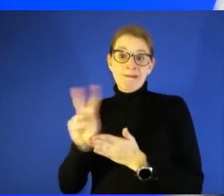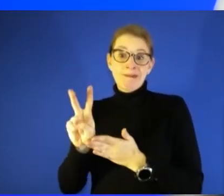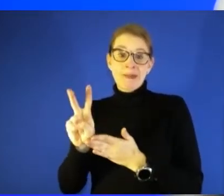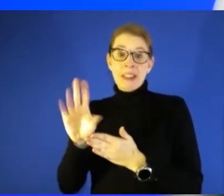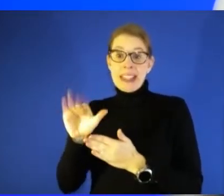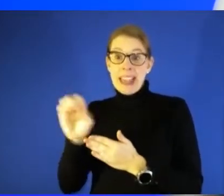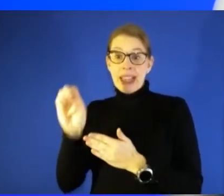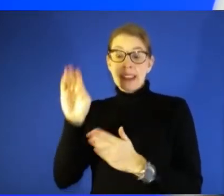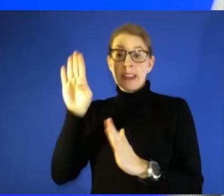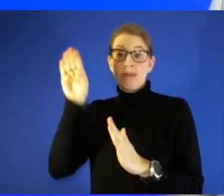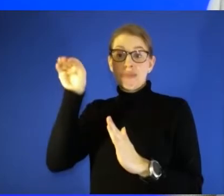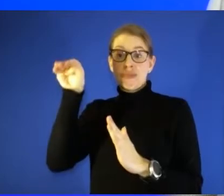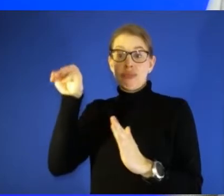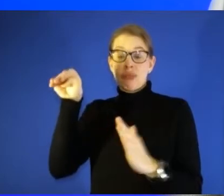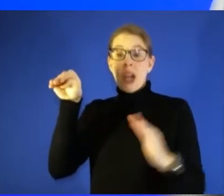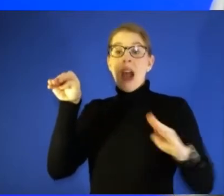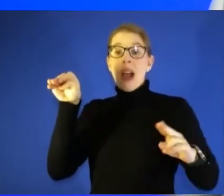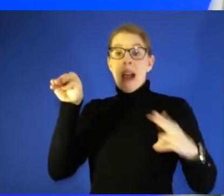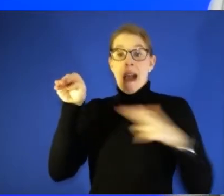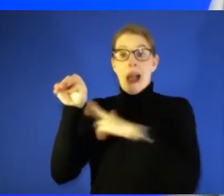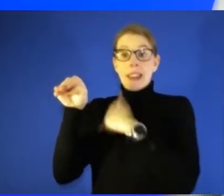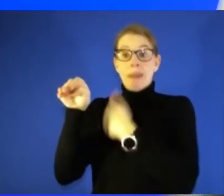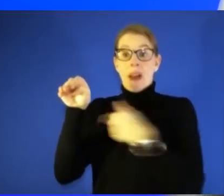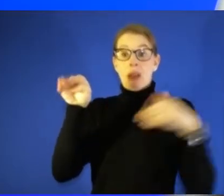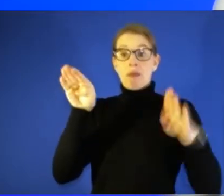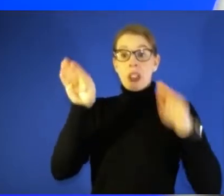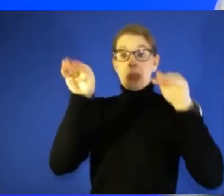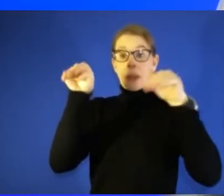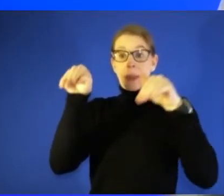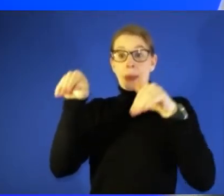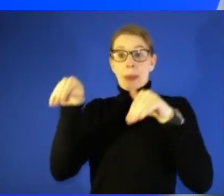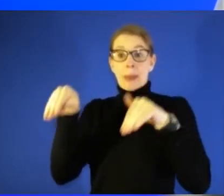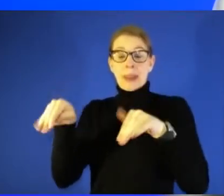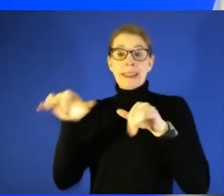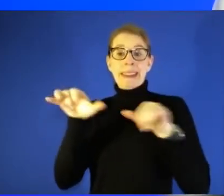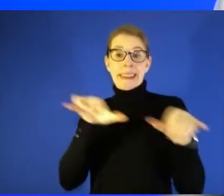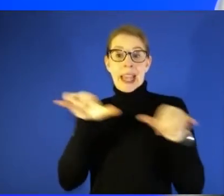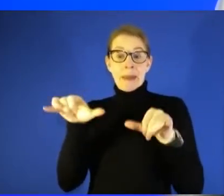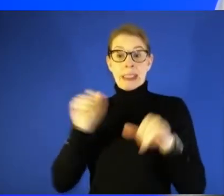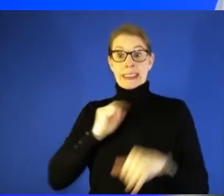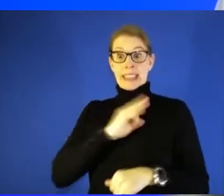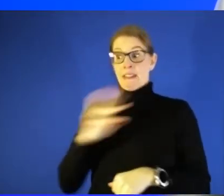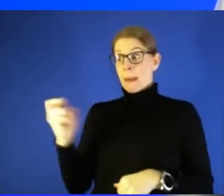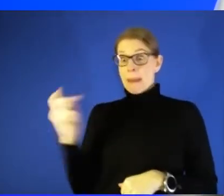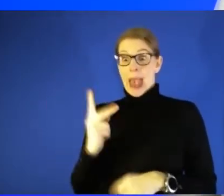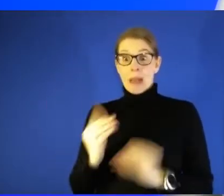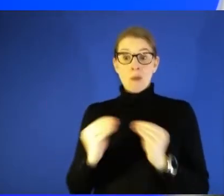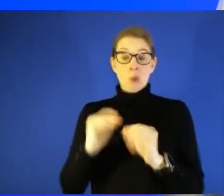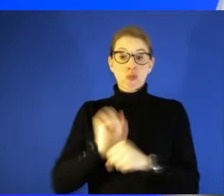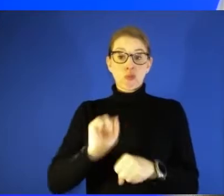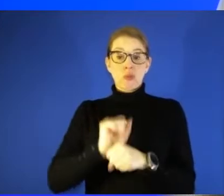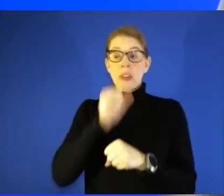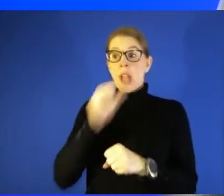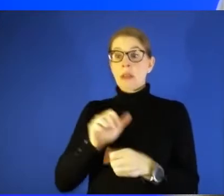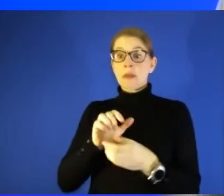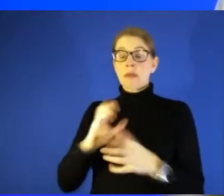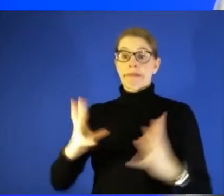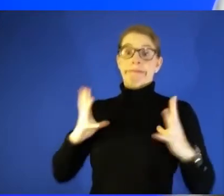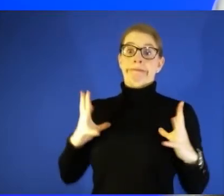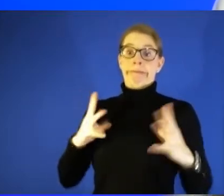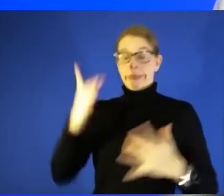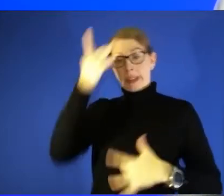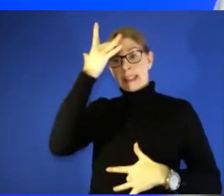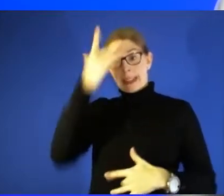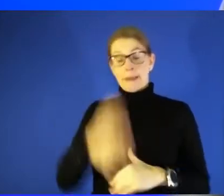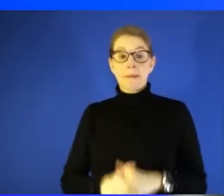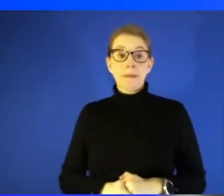down, the hospitalizations come down. We're in a position, more of our staff are back and not out sick. We're in a position that we're